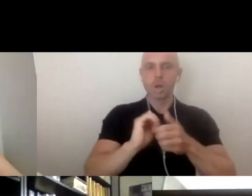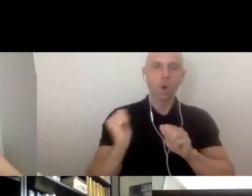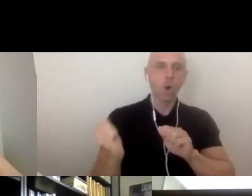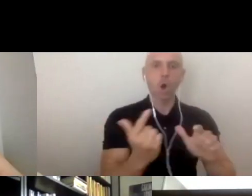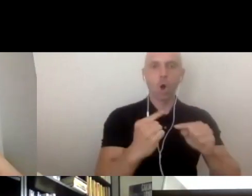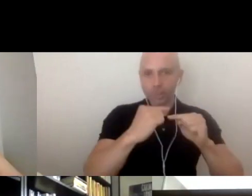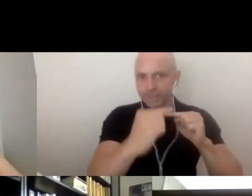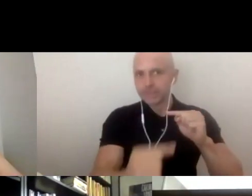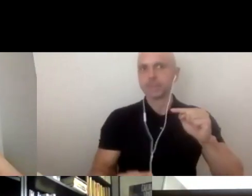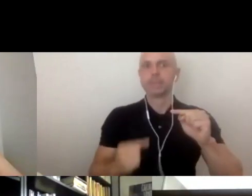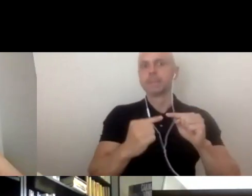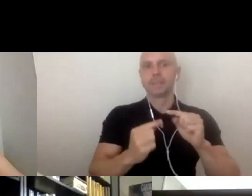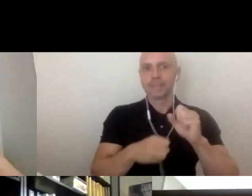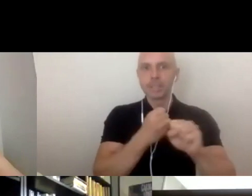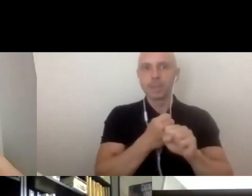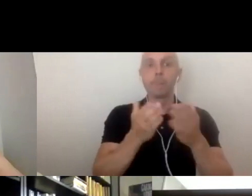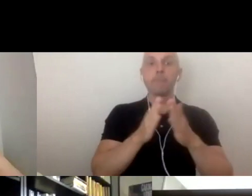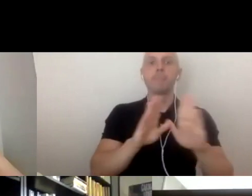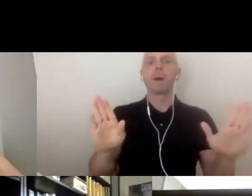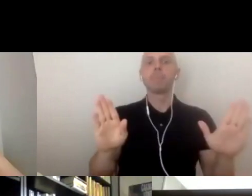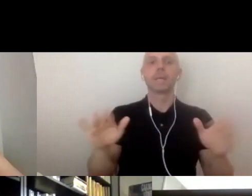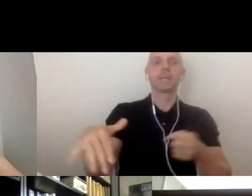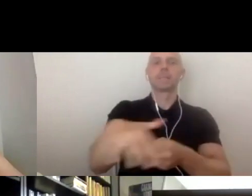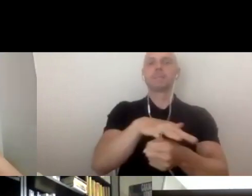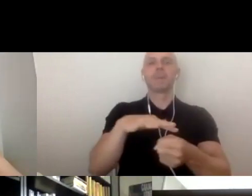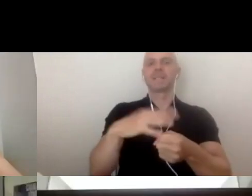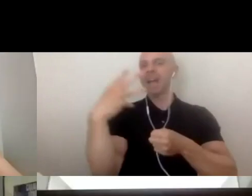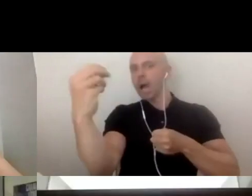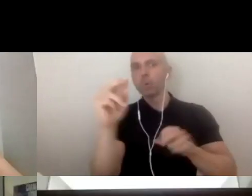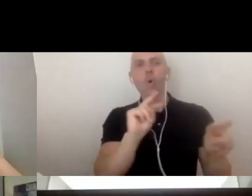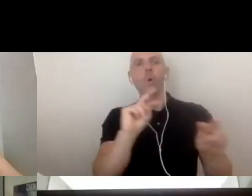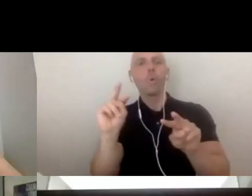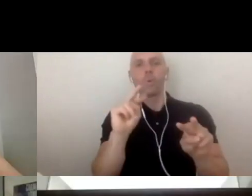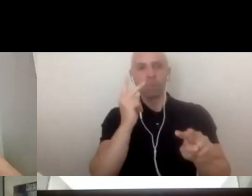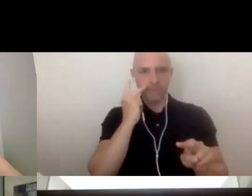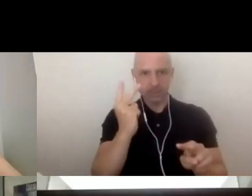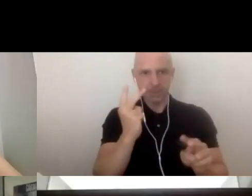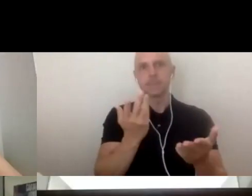please go to the website, download the application, and read the program criteria.